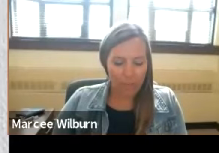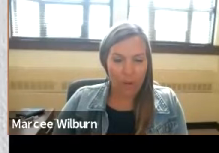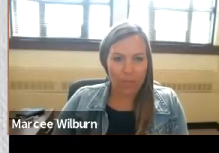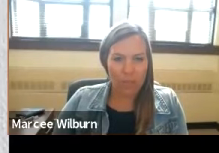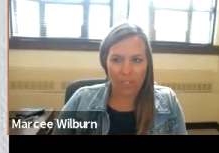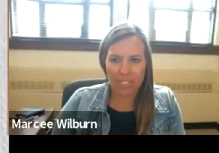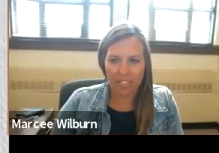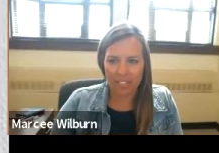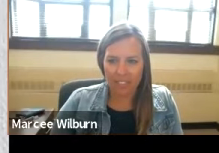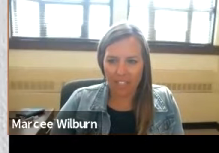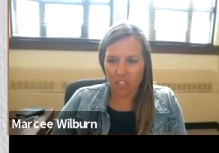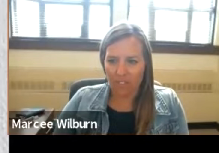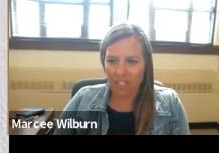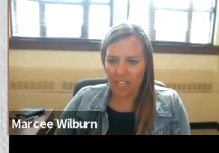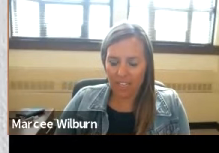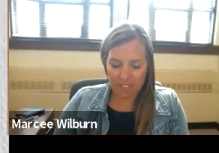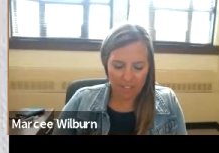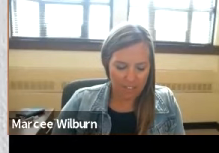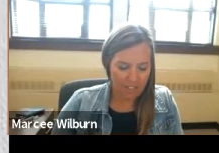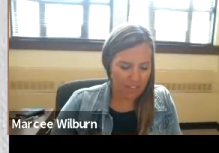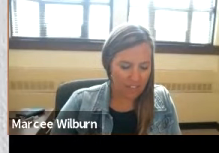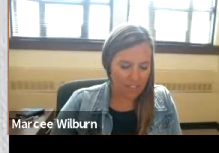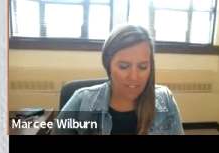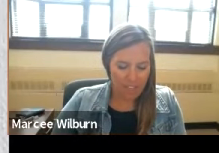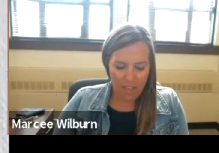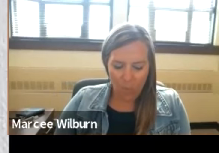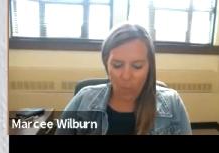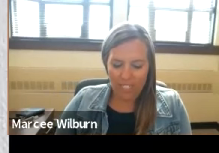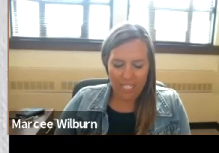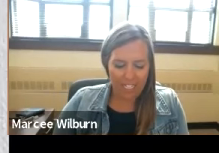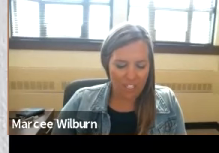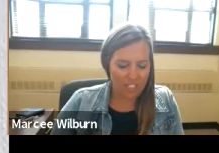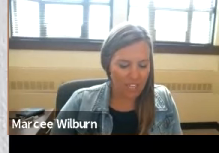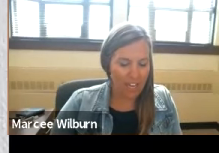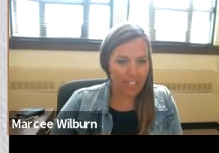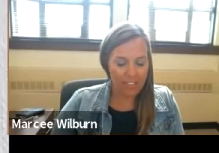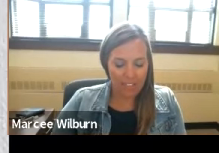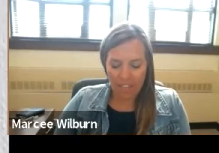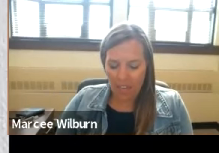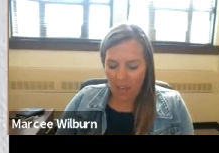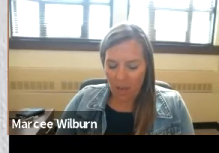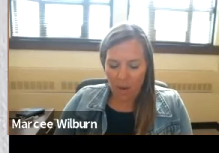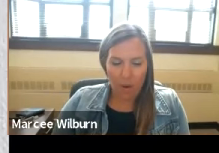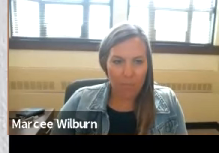All right, welcome to our second session of the day. What did I just sign?